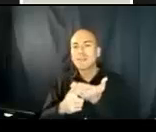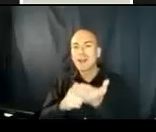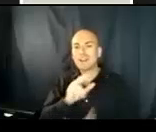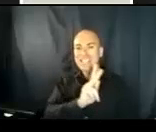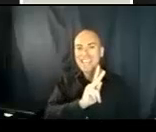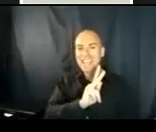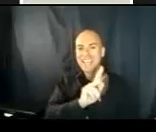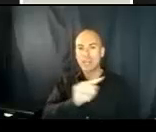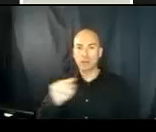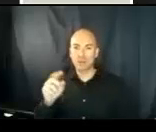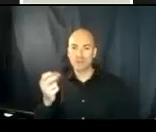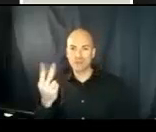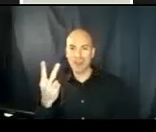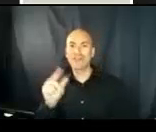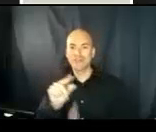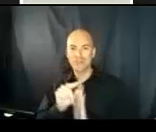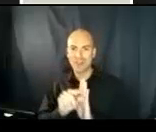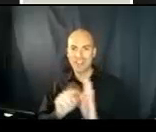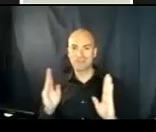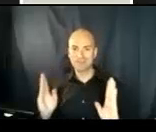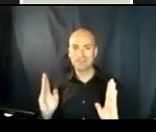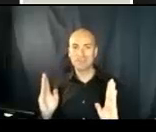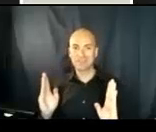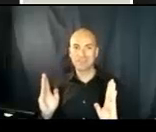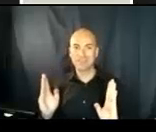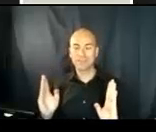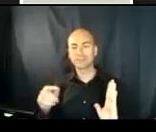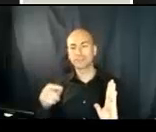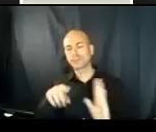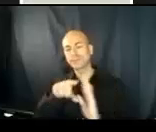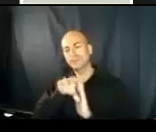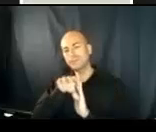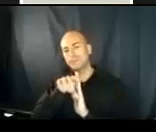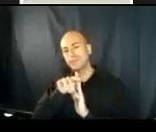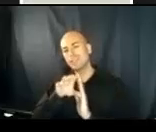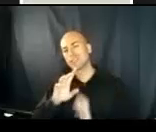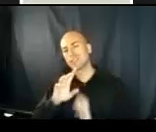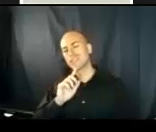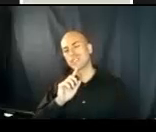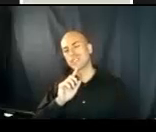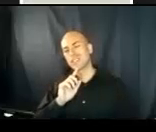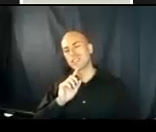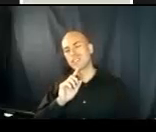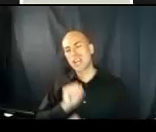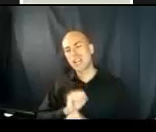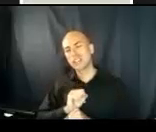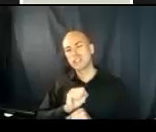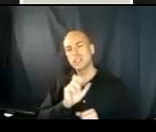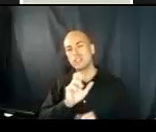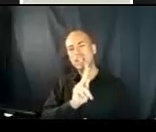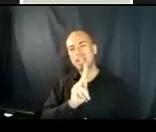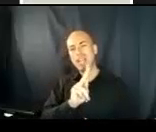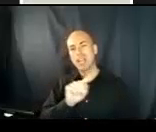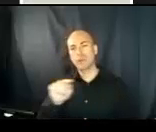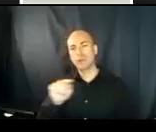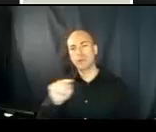so this is actually a I think it's a K-3 content lesson. And one